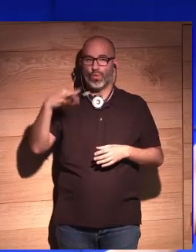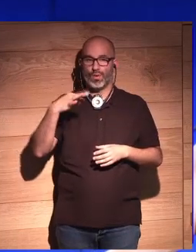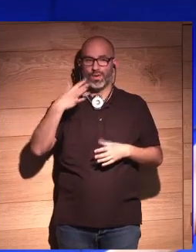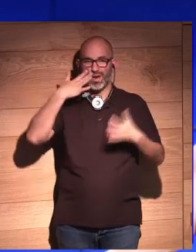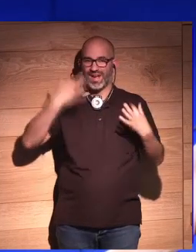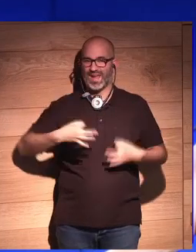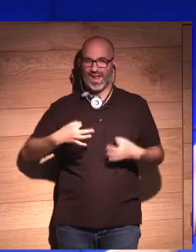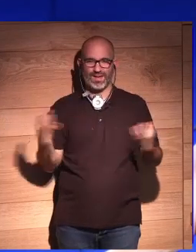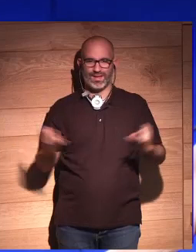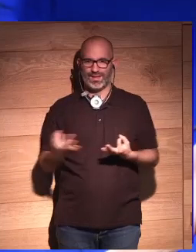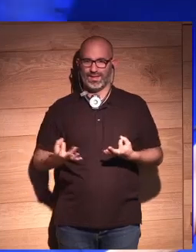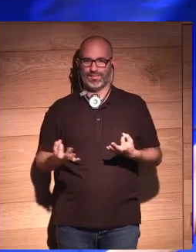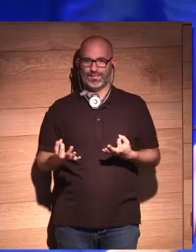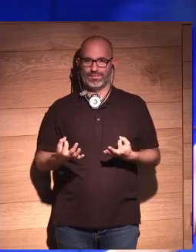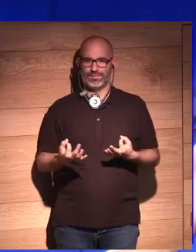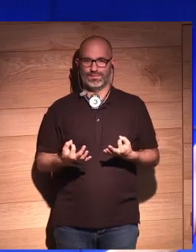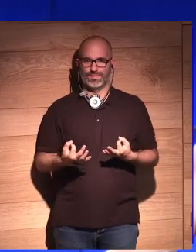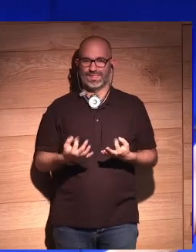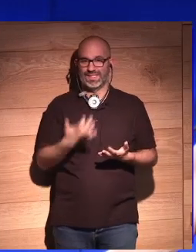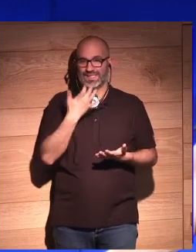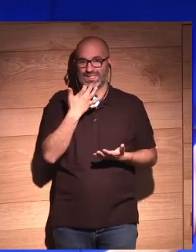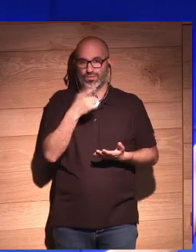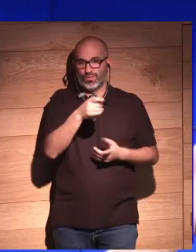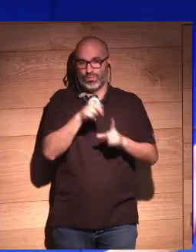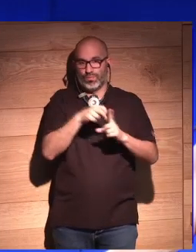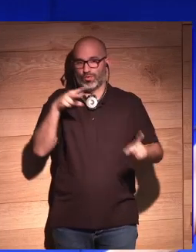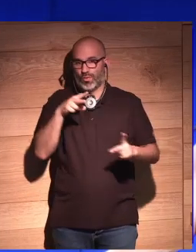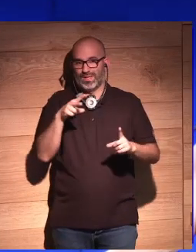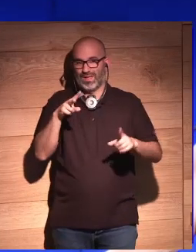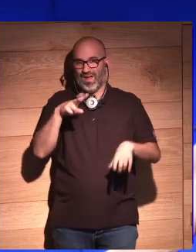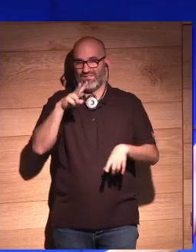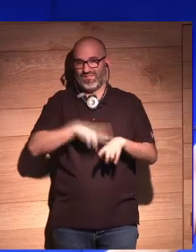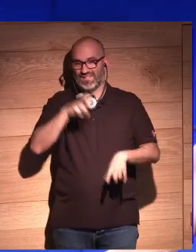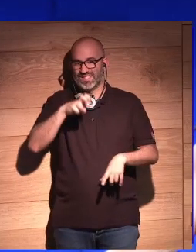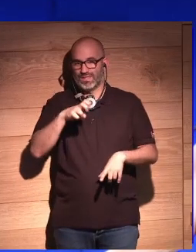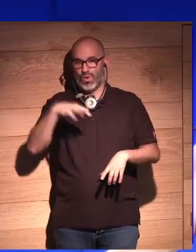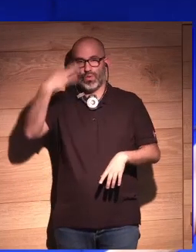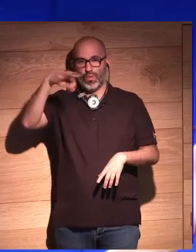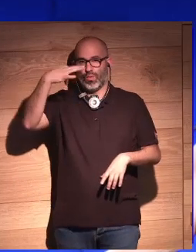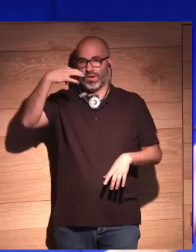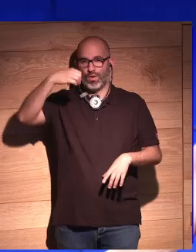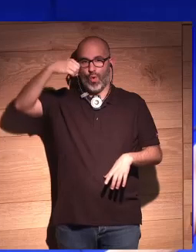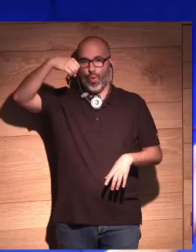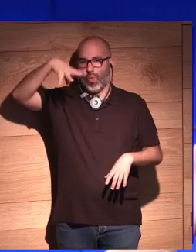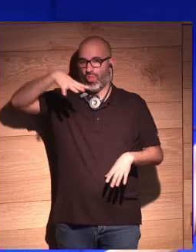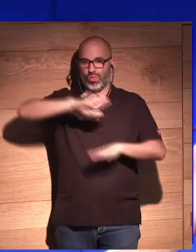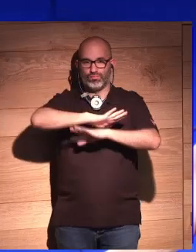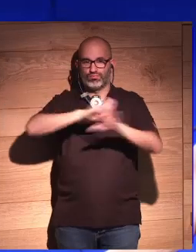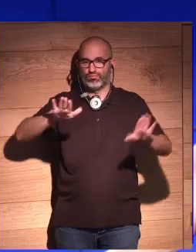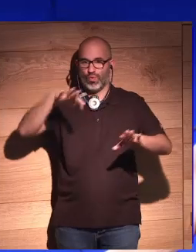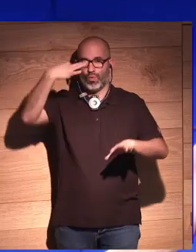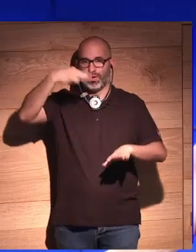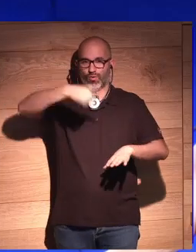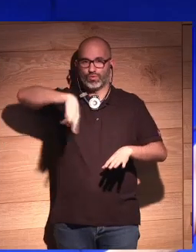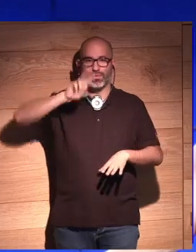if you look at it in a physics sense, is the light in the room. That's the only thing that we actually see. We